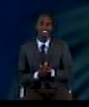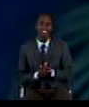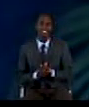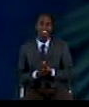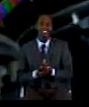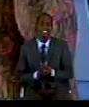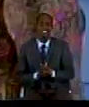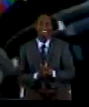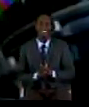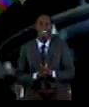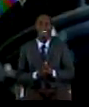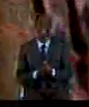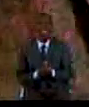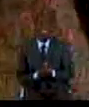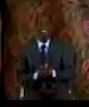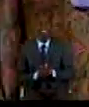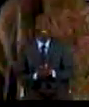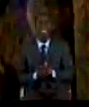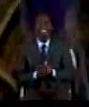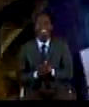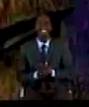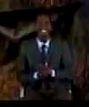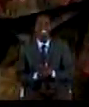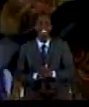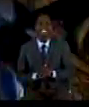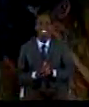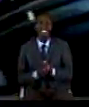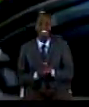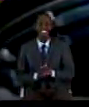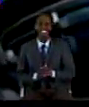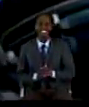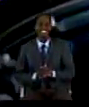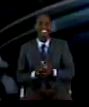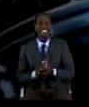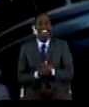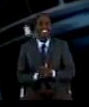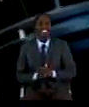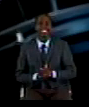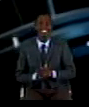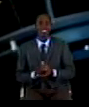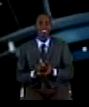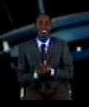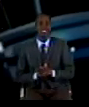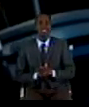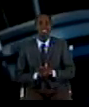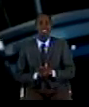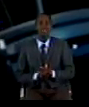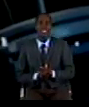Thank you.